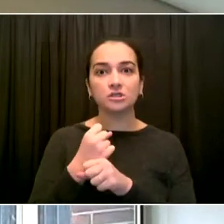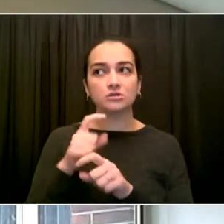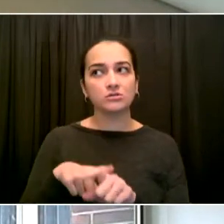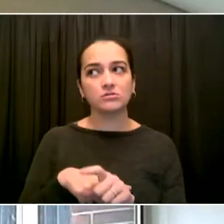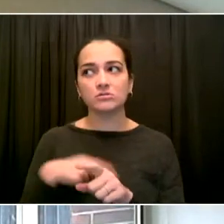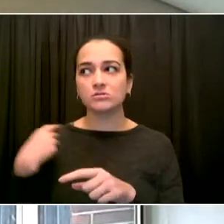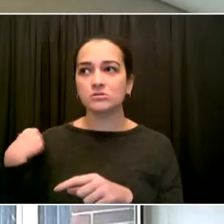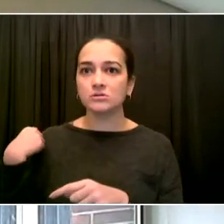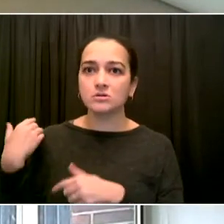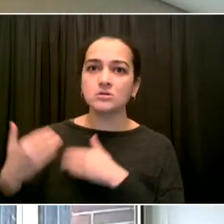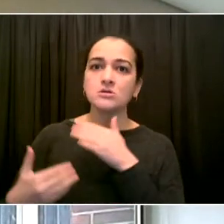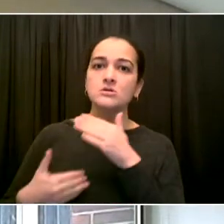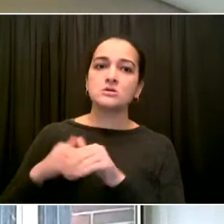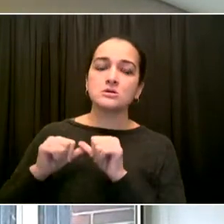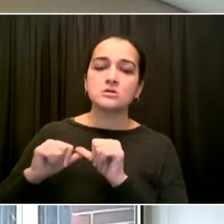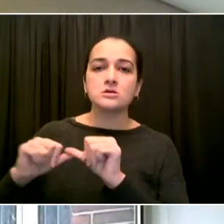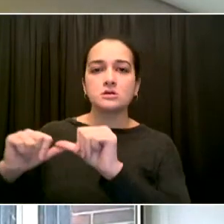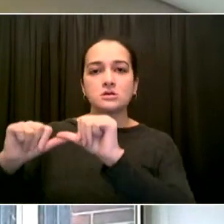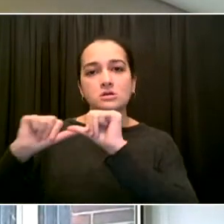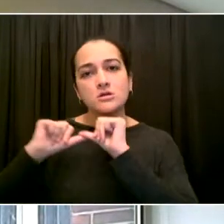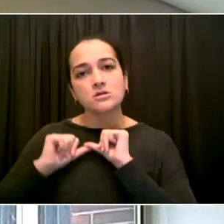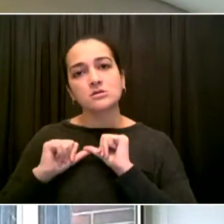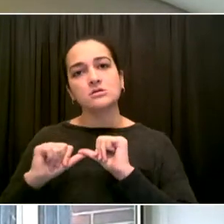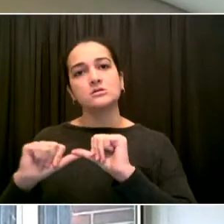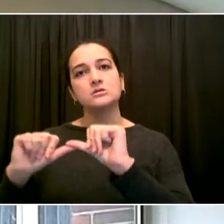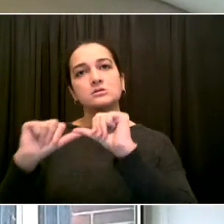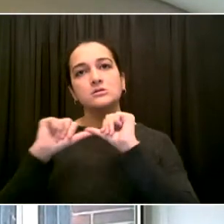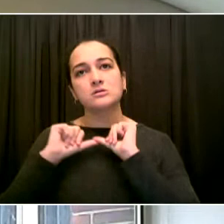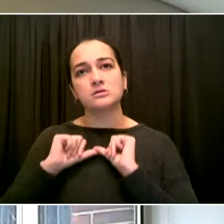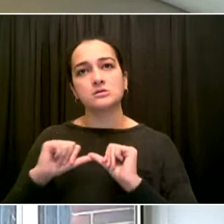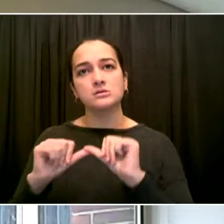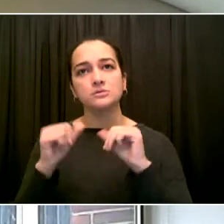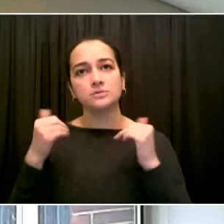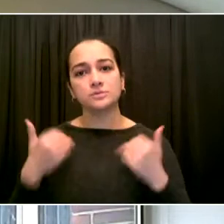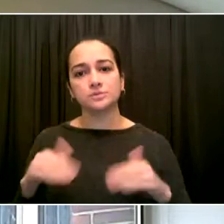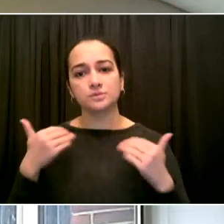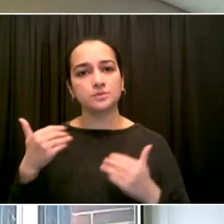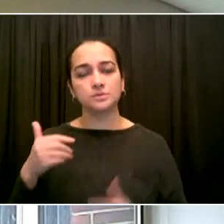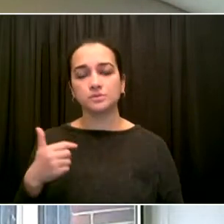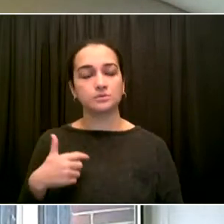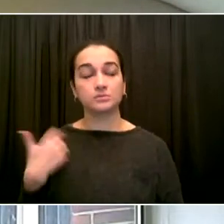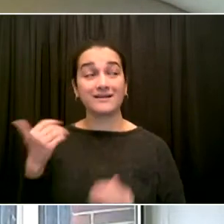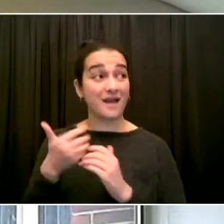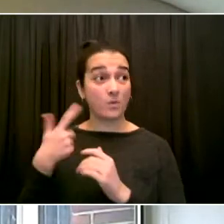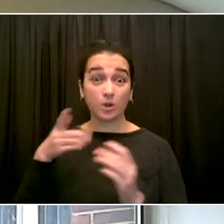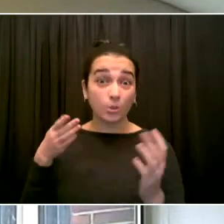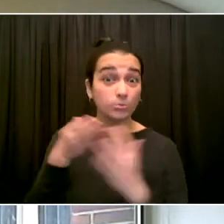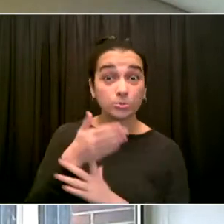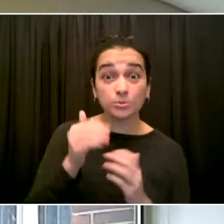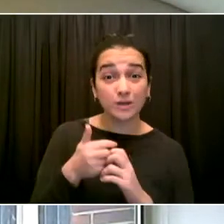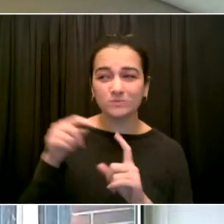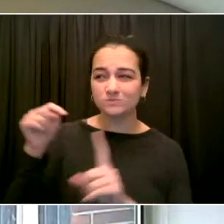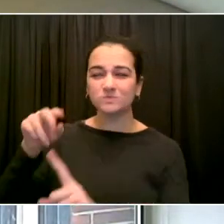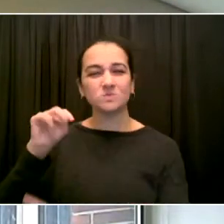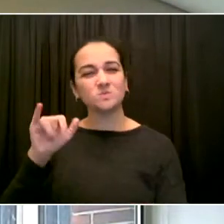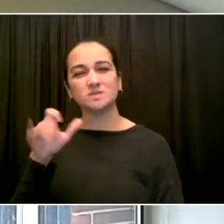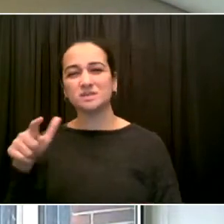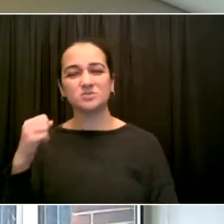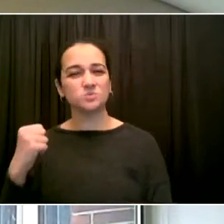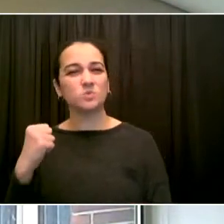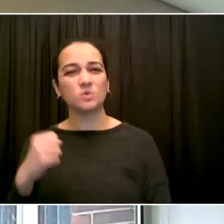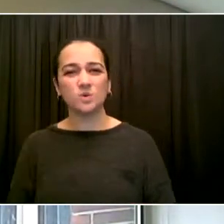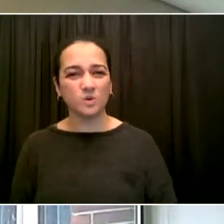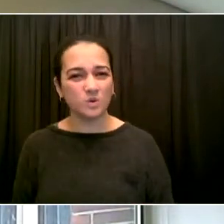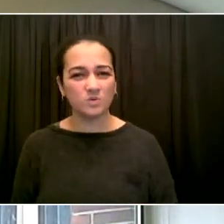be a New Yorker. I'm proud because at every step with COVID, we've had the courage and have been willing to make the sacrifices needed to keep our